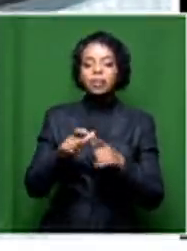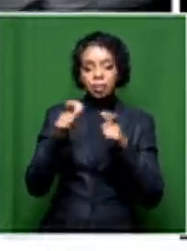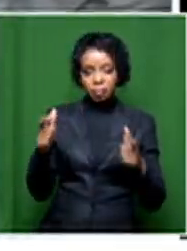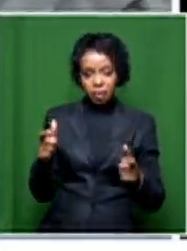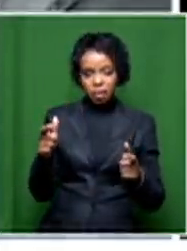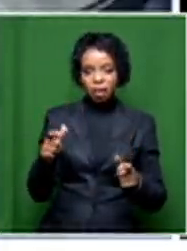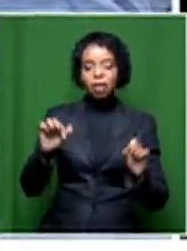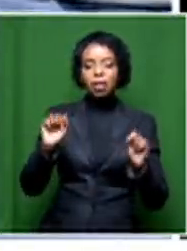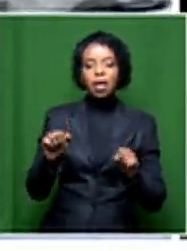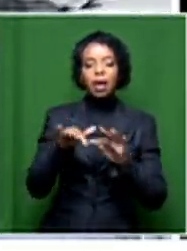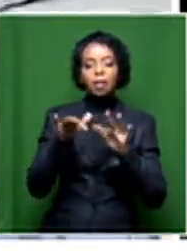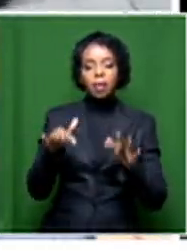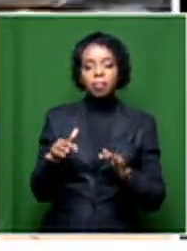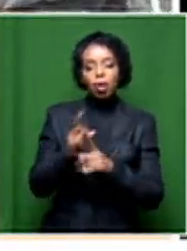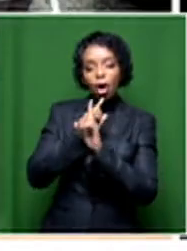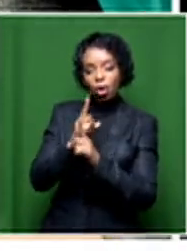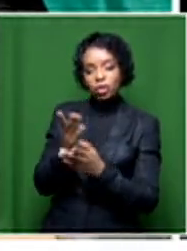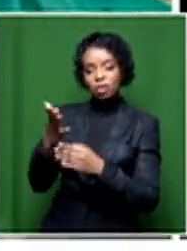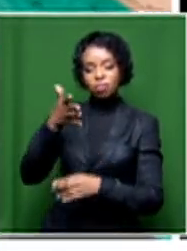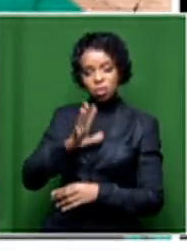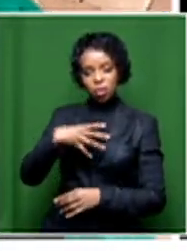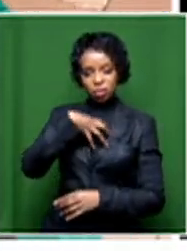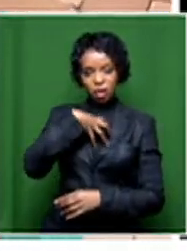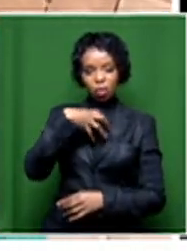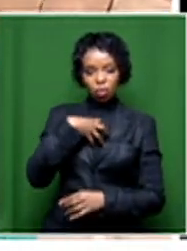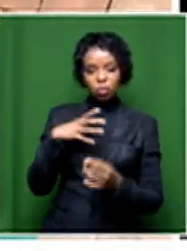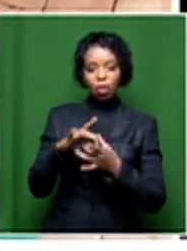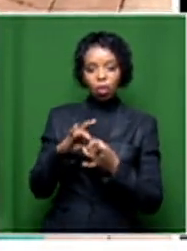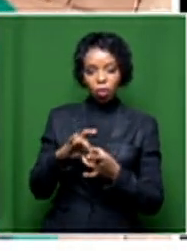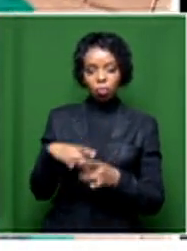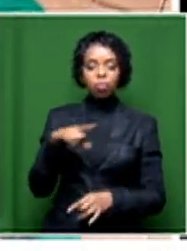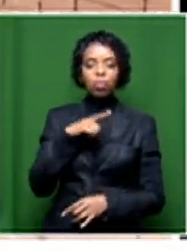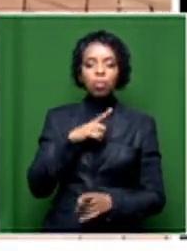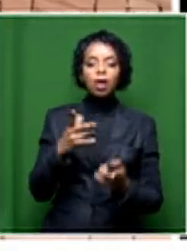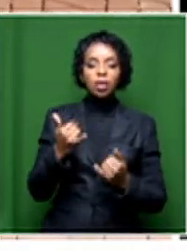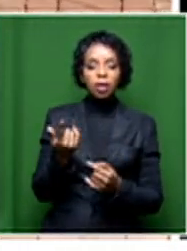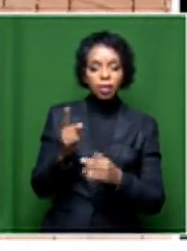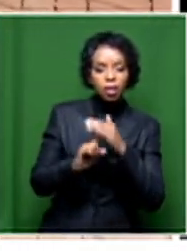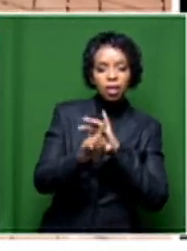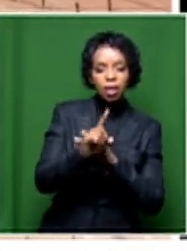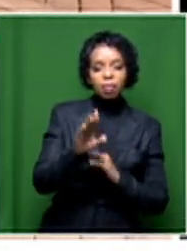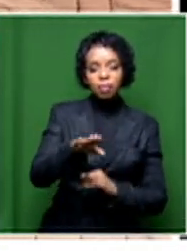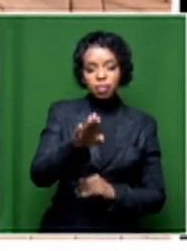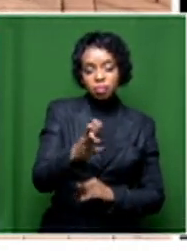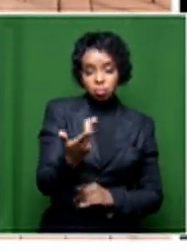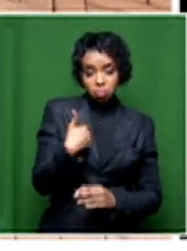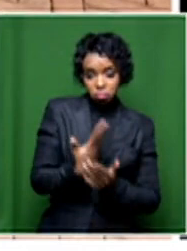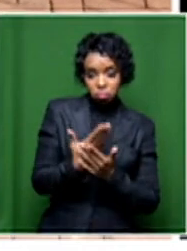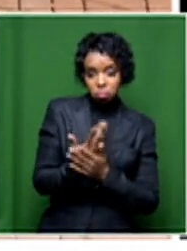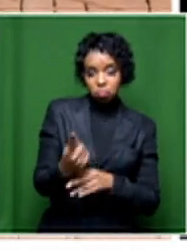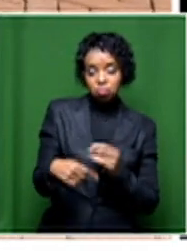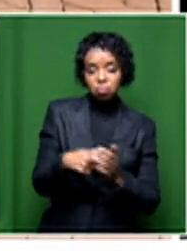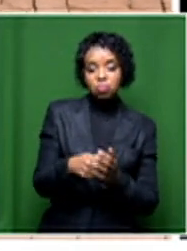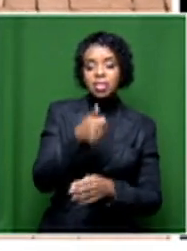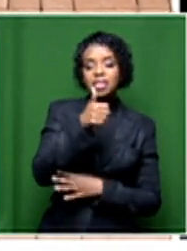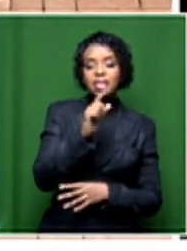ordering the shelter bags for their own shelters. So shelters now come to us like, hey, can I buy 10 shelter bags for 6,000 rand? And then we